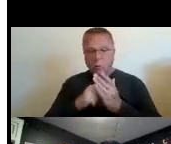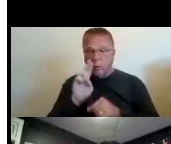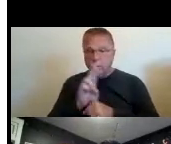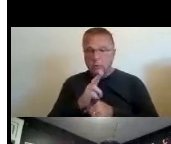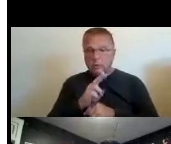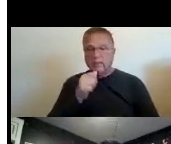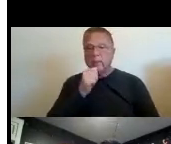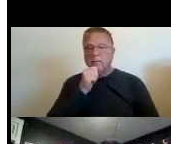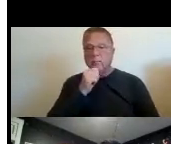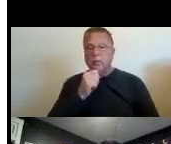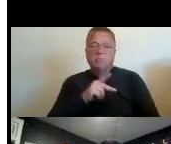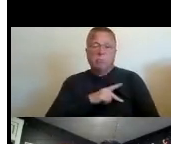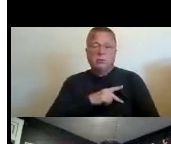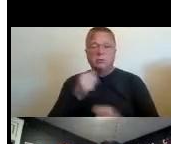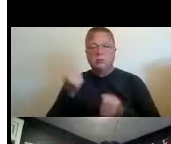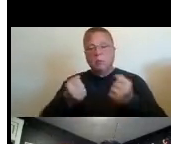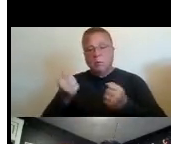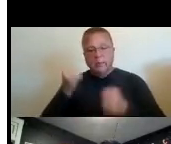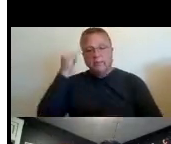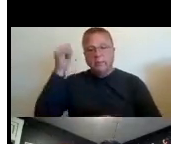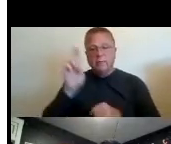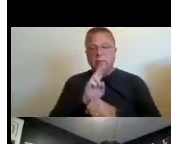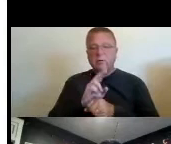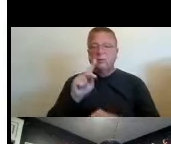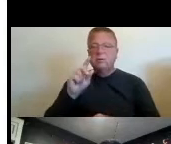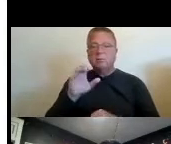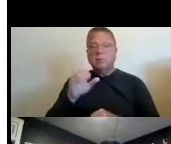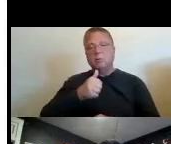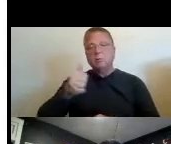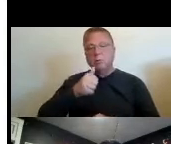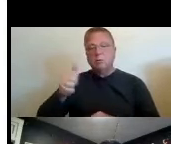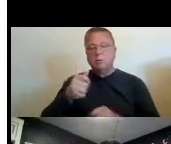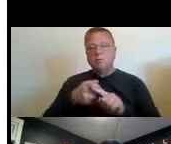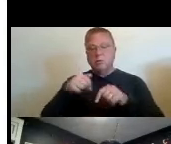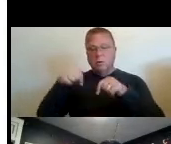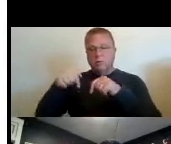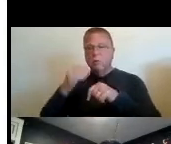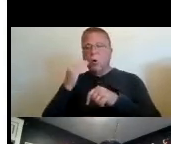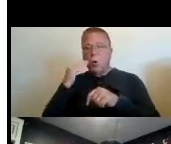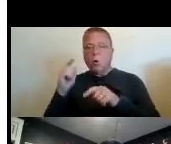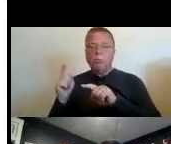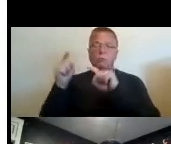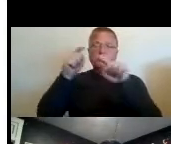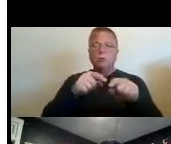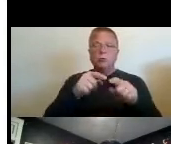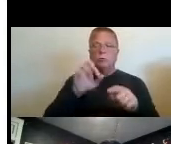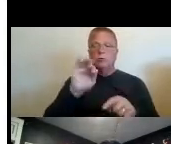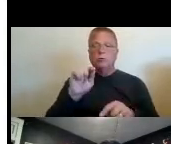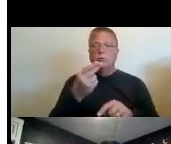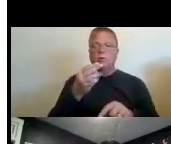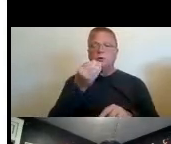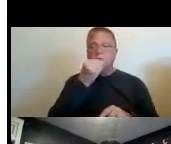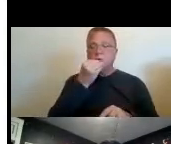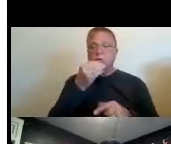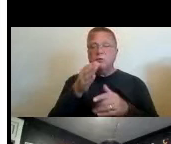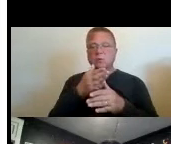believe that even if you're using public transportation, that we want you to be able to get from your home to fresh foods within 20 minutes. Our